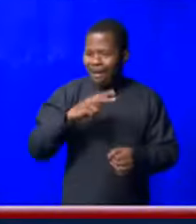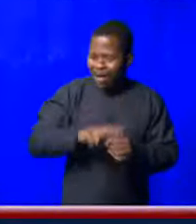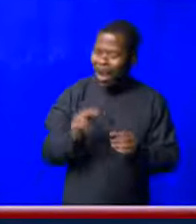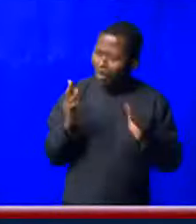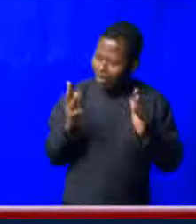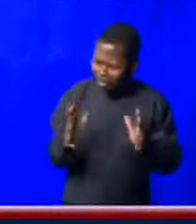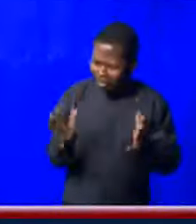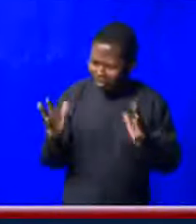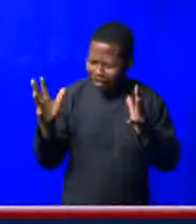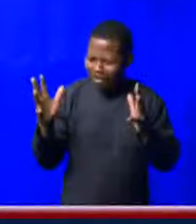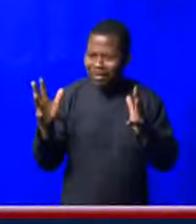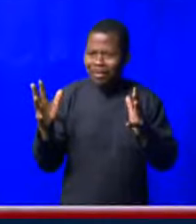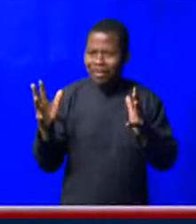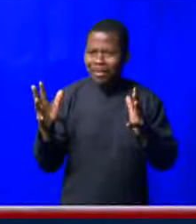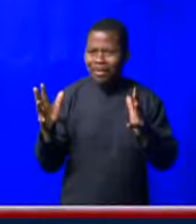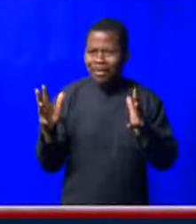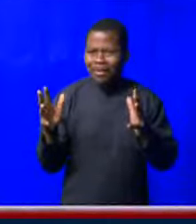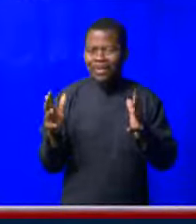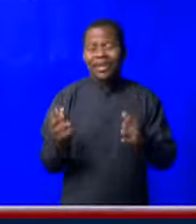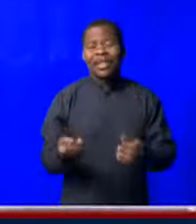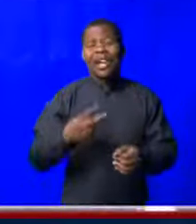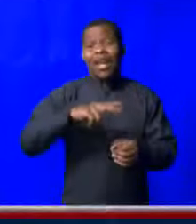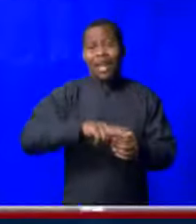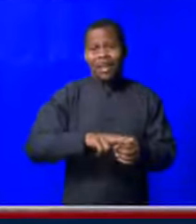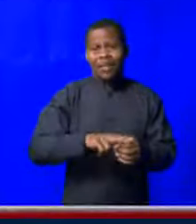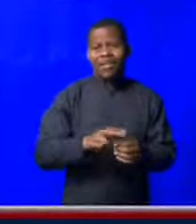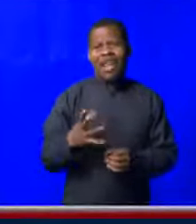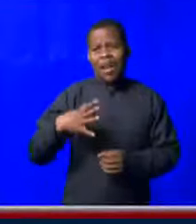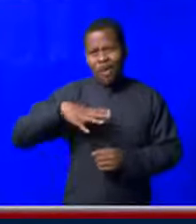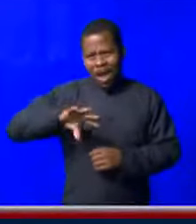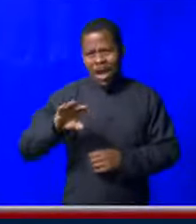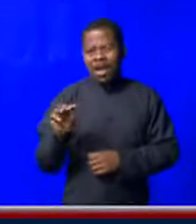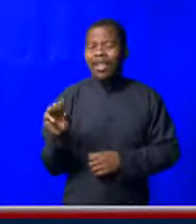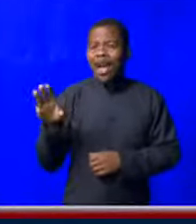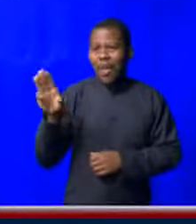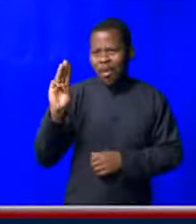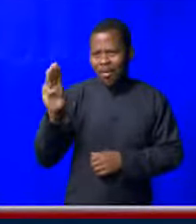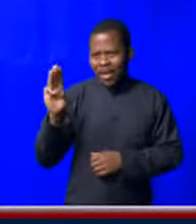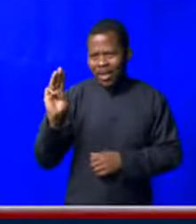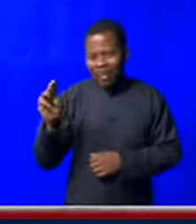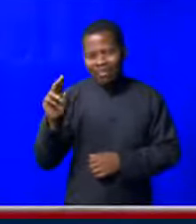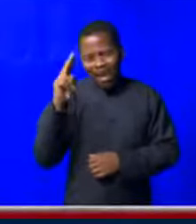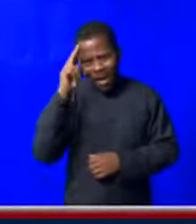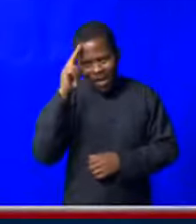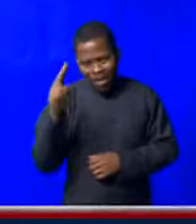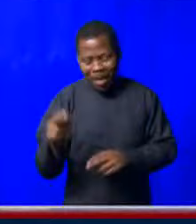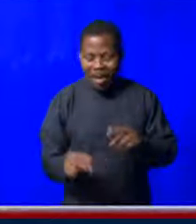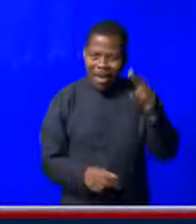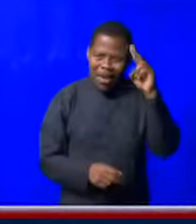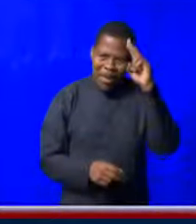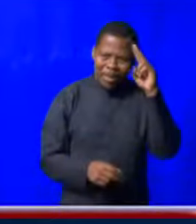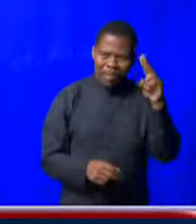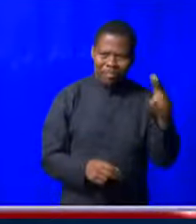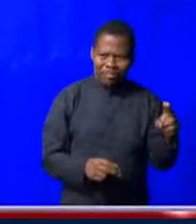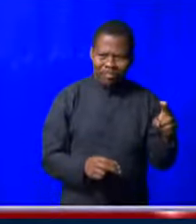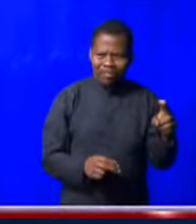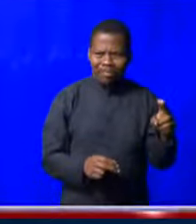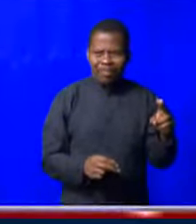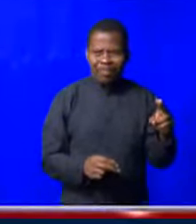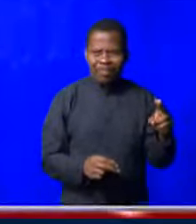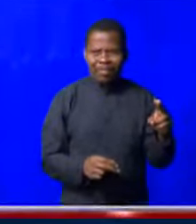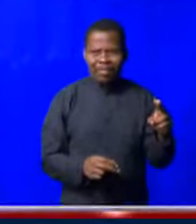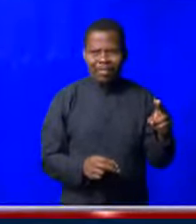ngokuthatha lesi sihlalo. Mengameli uvusele nalabanye baholi bemave nabohulumende njengoba bebayingxenye